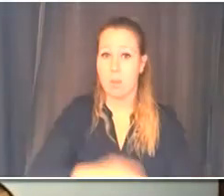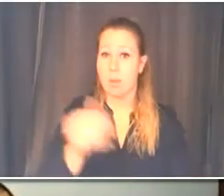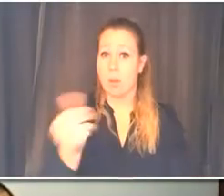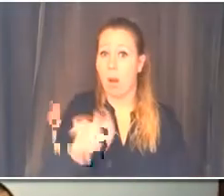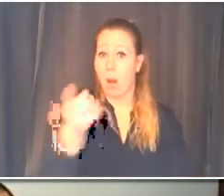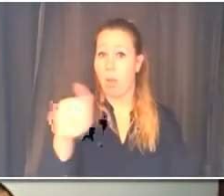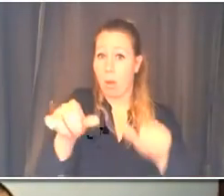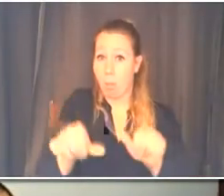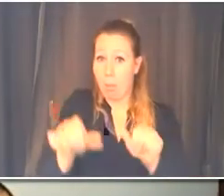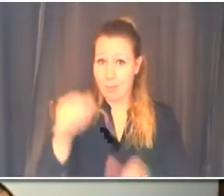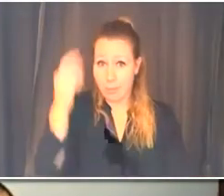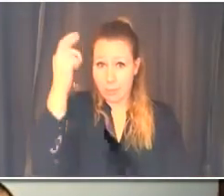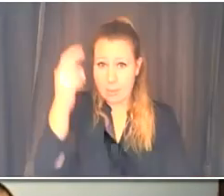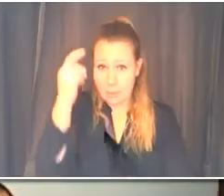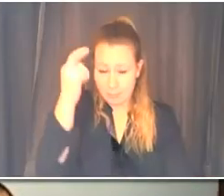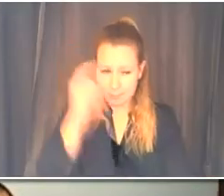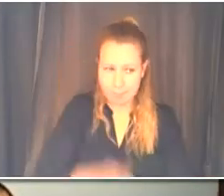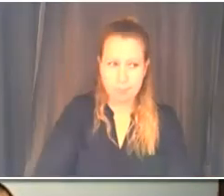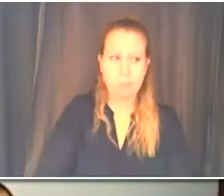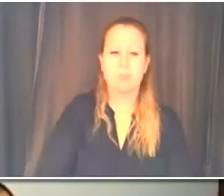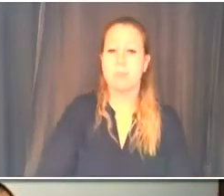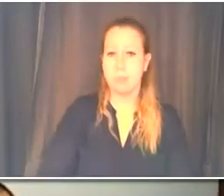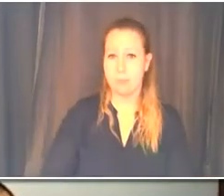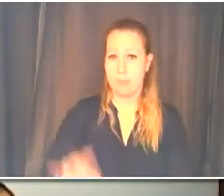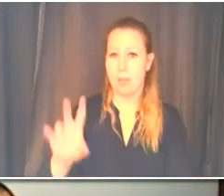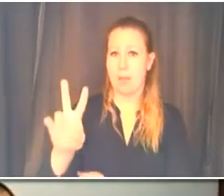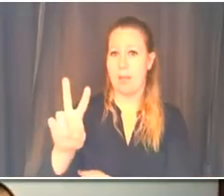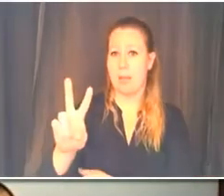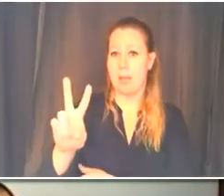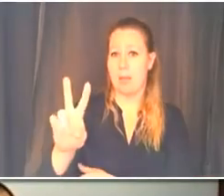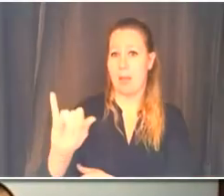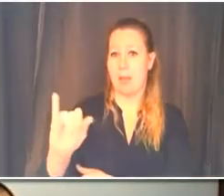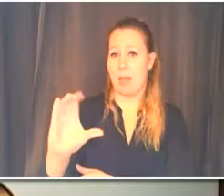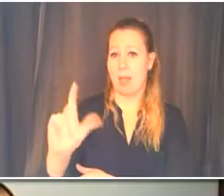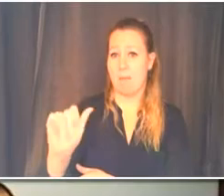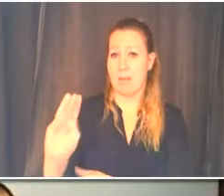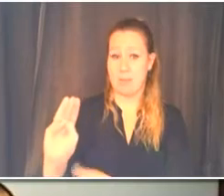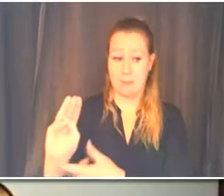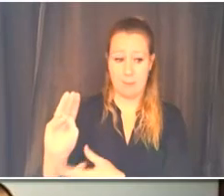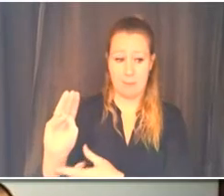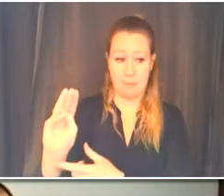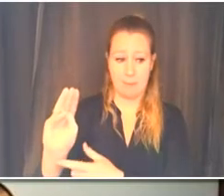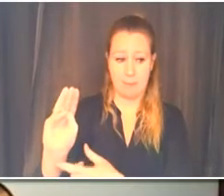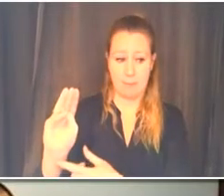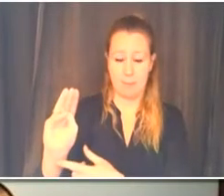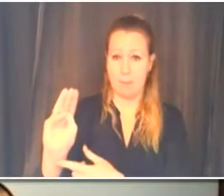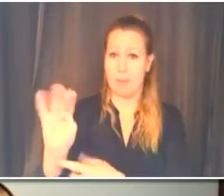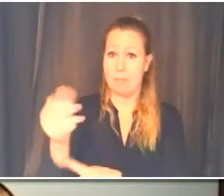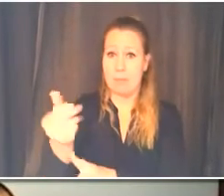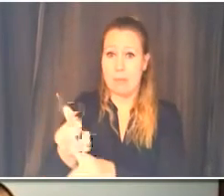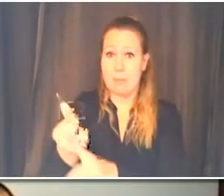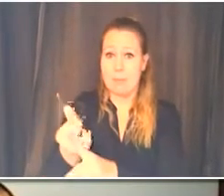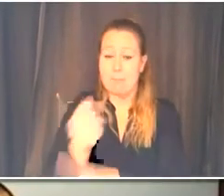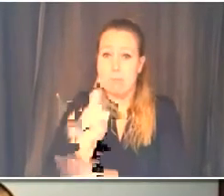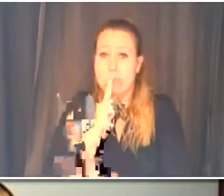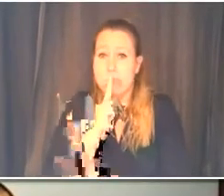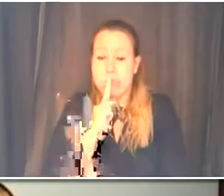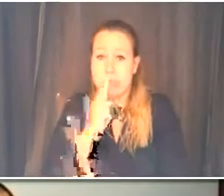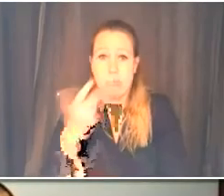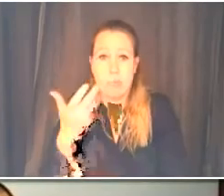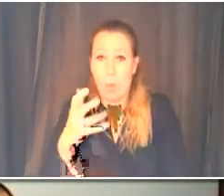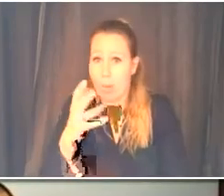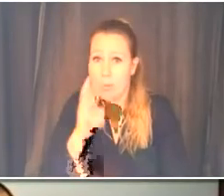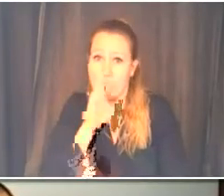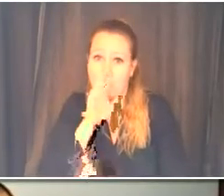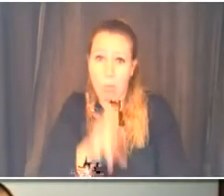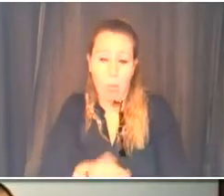um you know they're gonna possibly go to Central Booking go to jail pick up covid bring it back home you know there's a lot